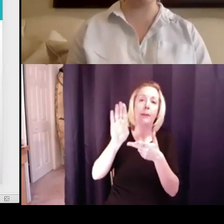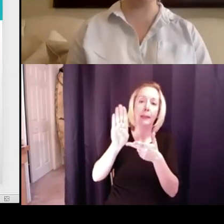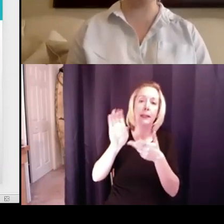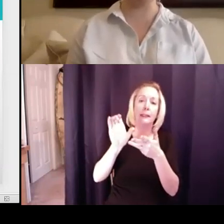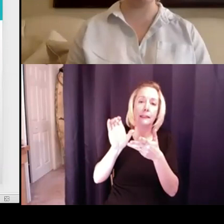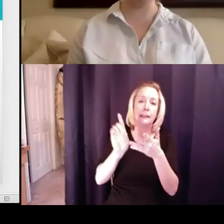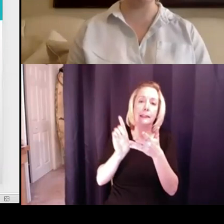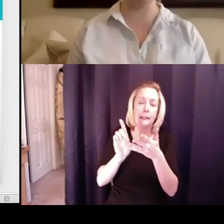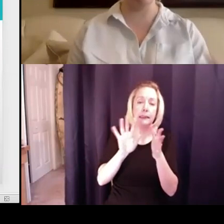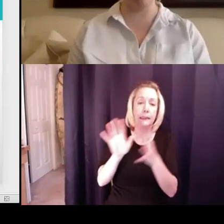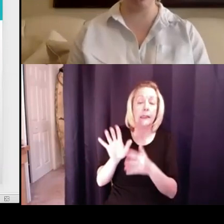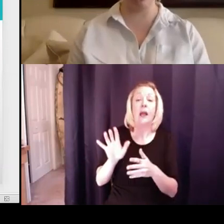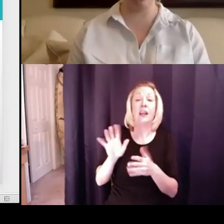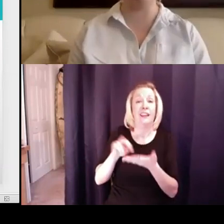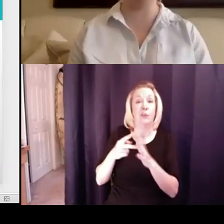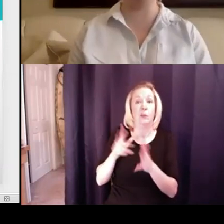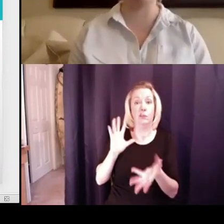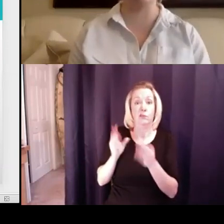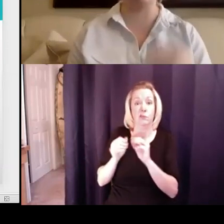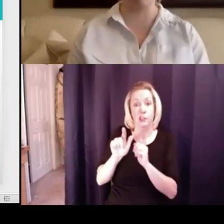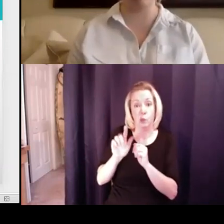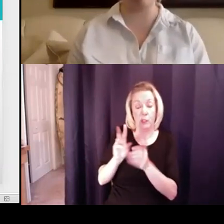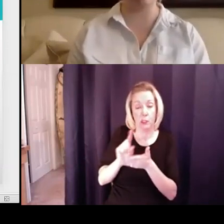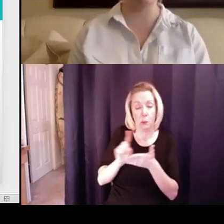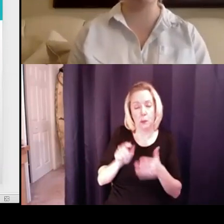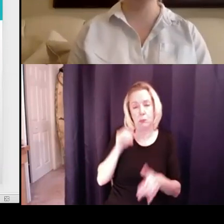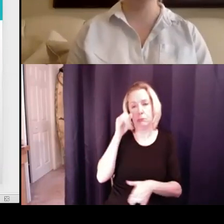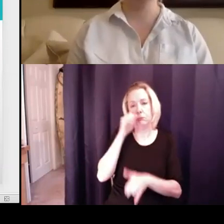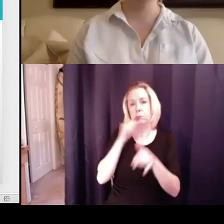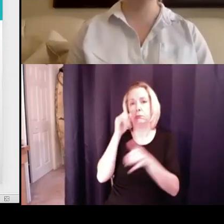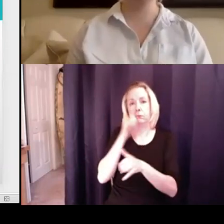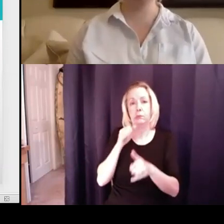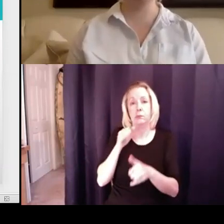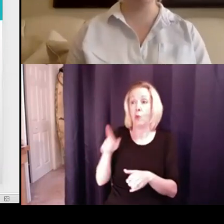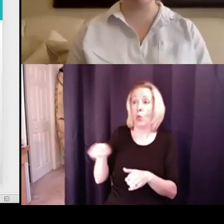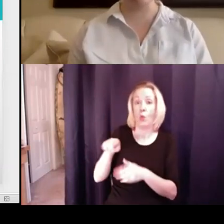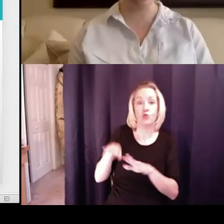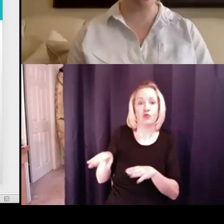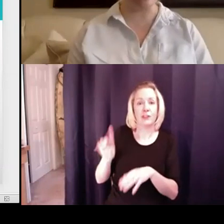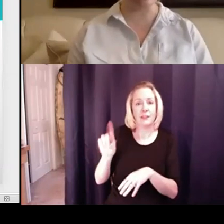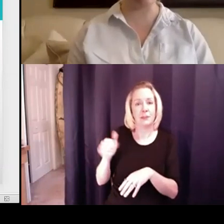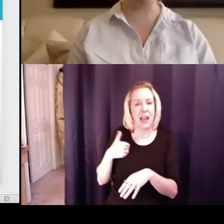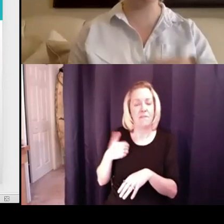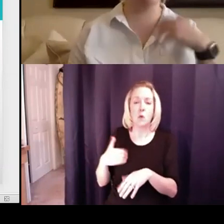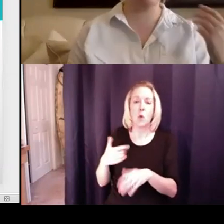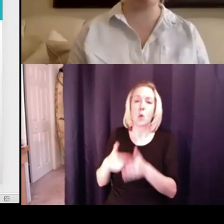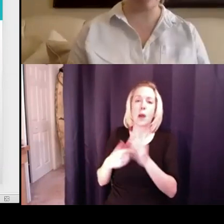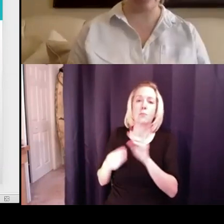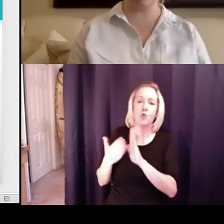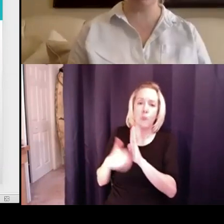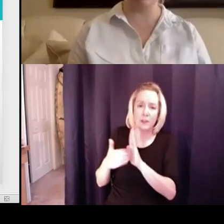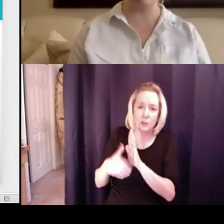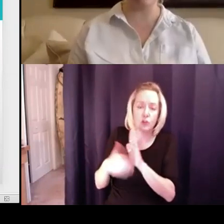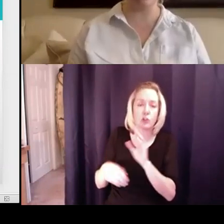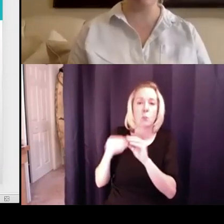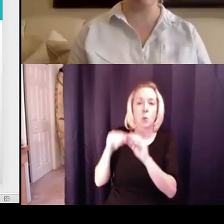with disabilities tend to need more frequent instruction and more repetition. So if it takes 26 weeks before we come back